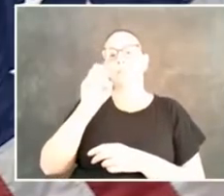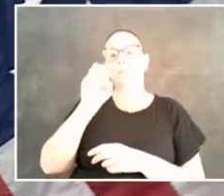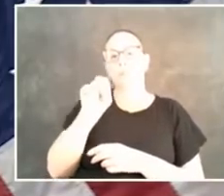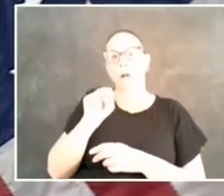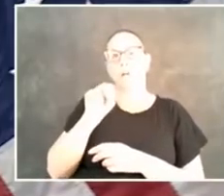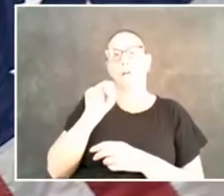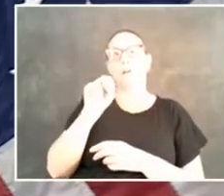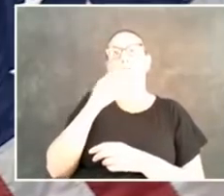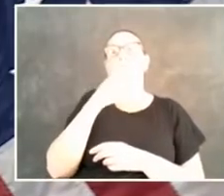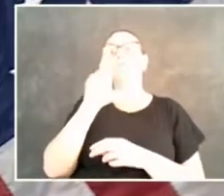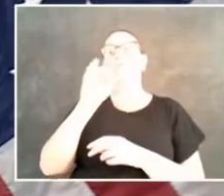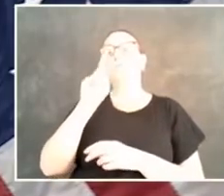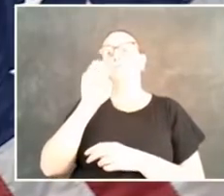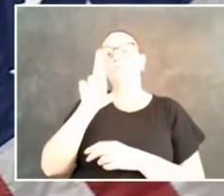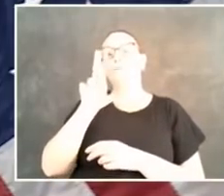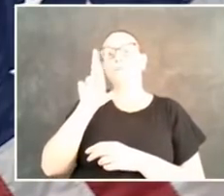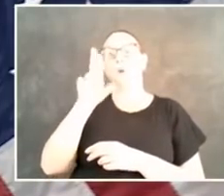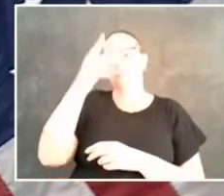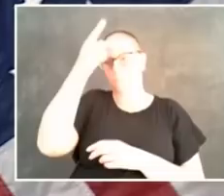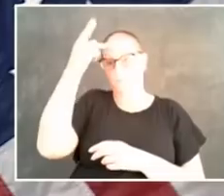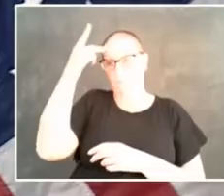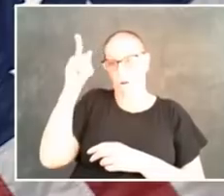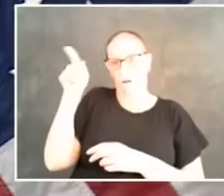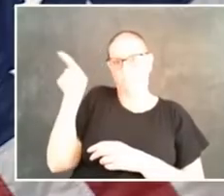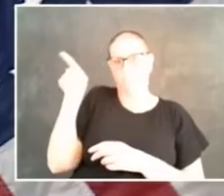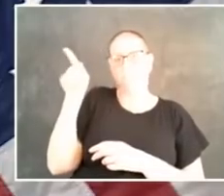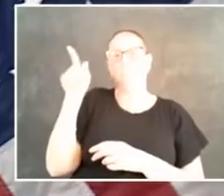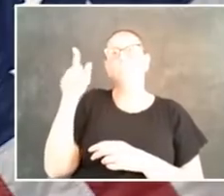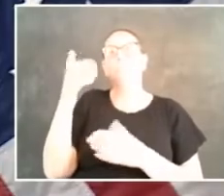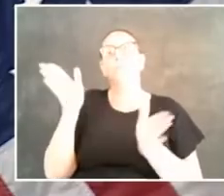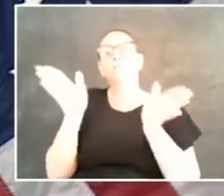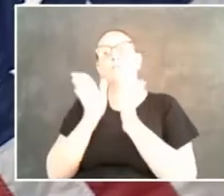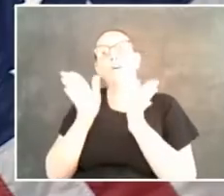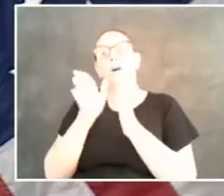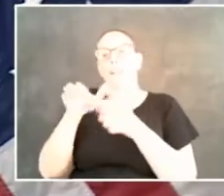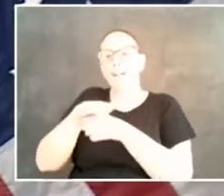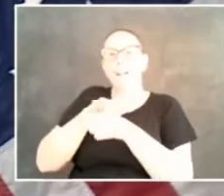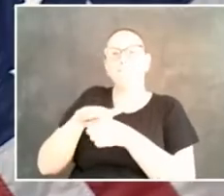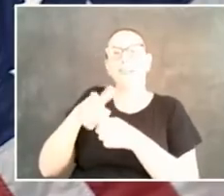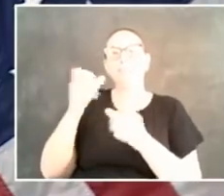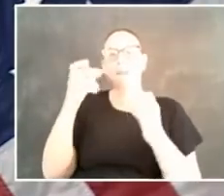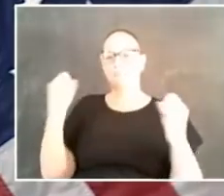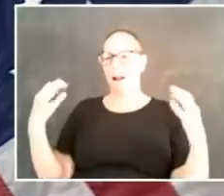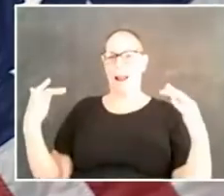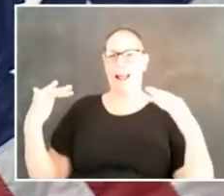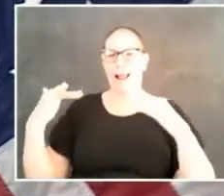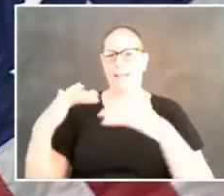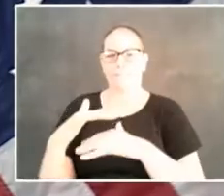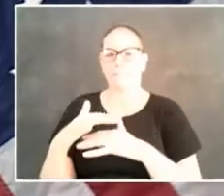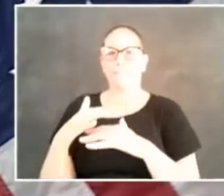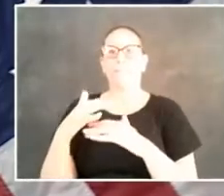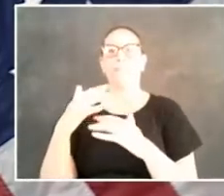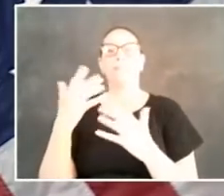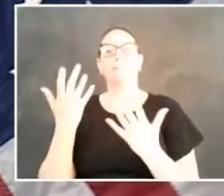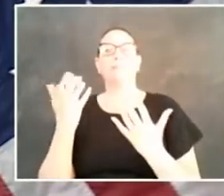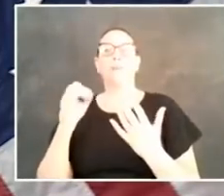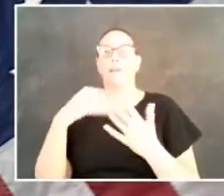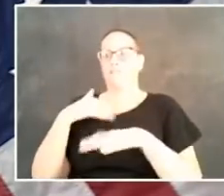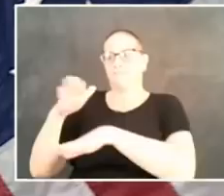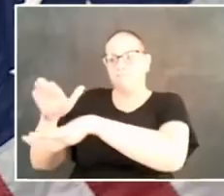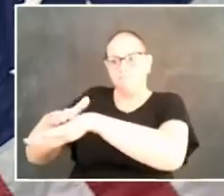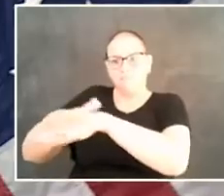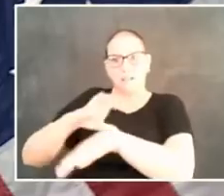even small groups of people not practicing social distancing. Now, I want to affirm, if people live under the same roof, this is a matter